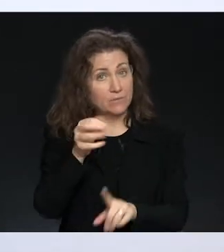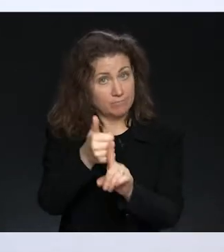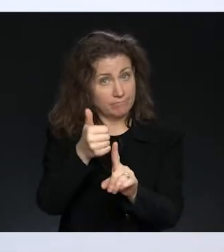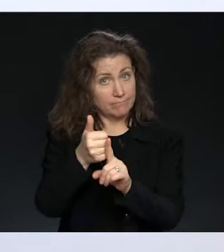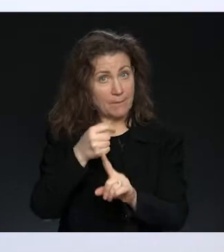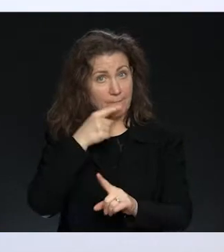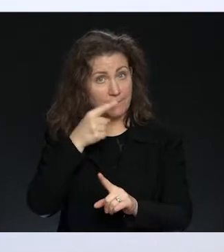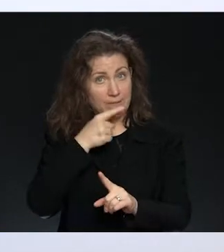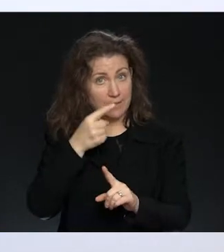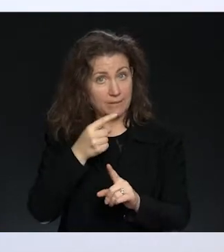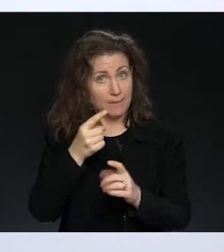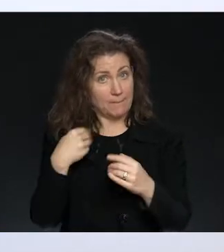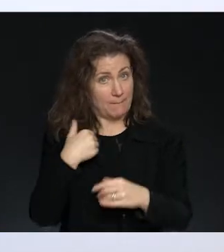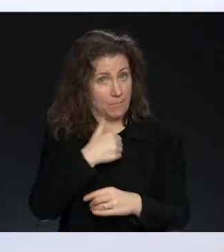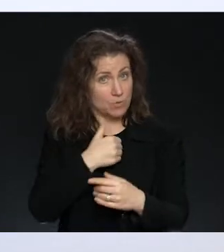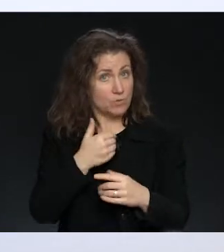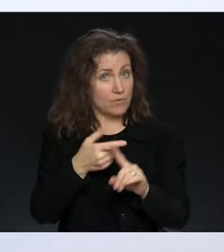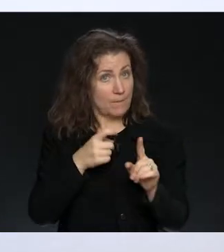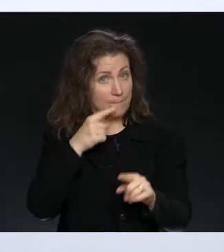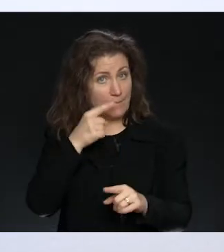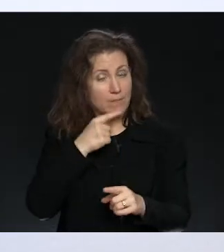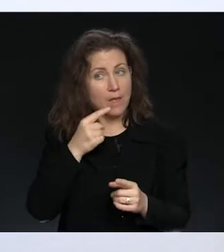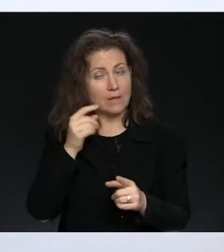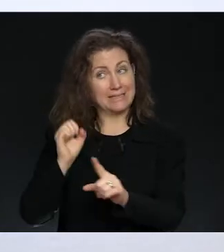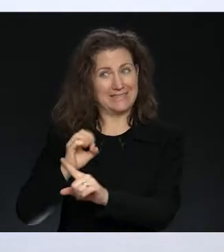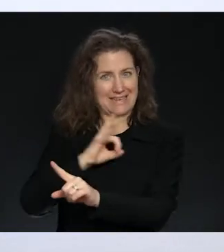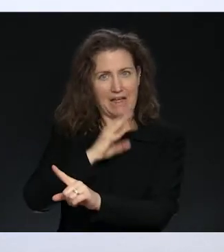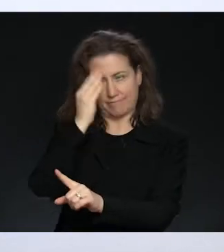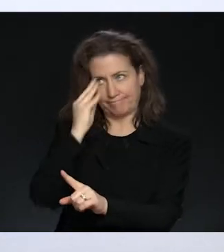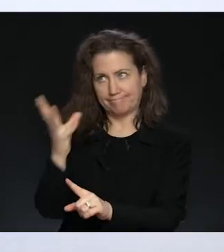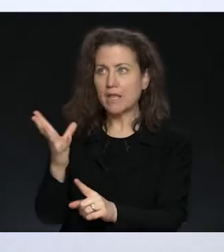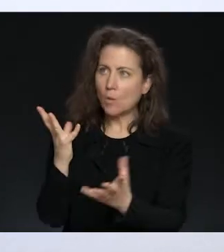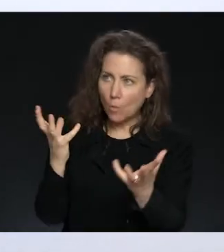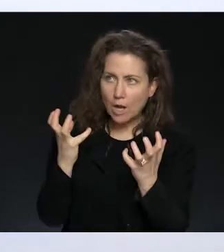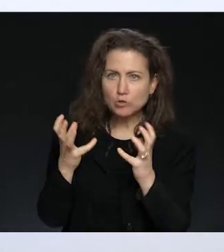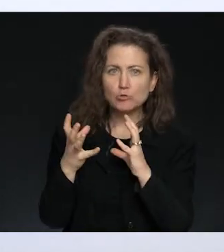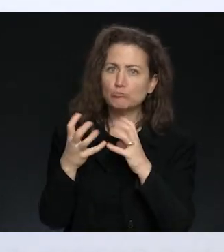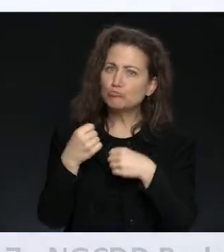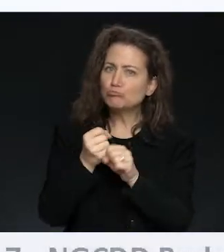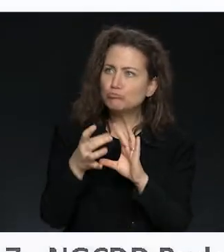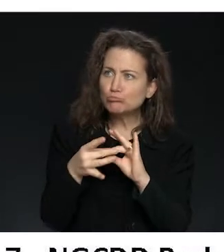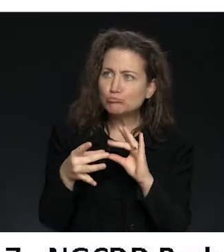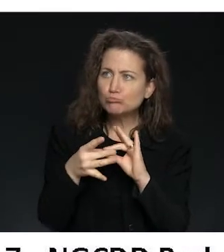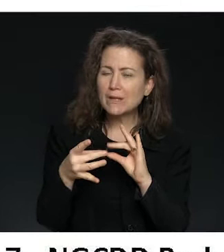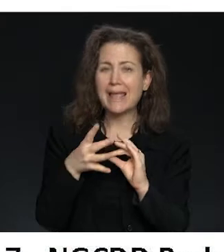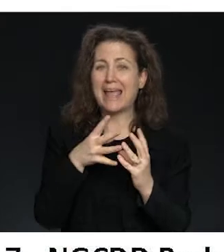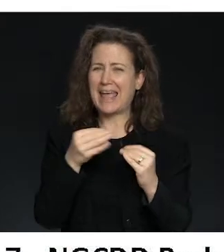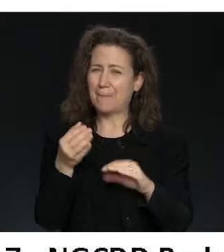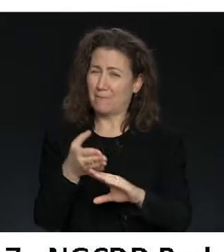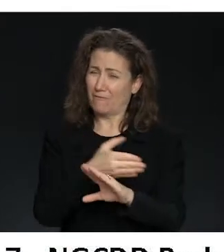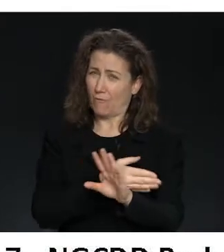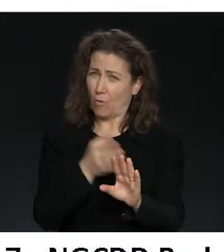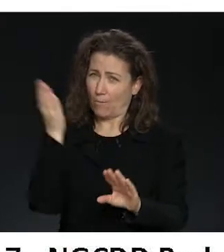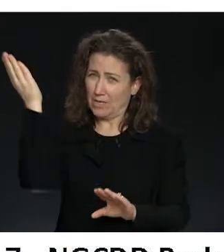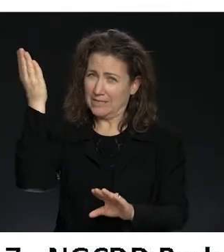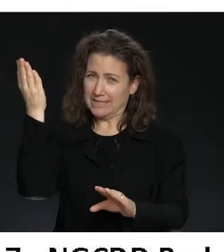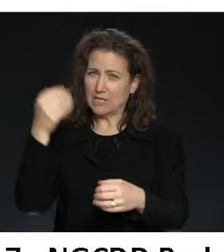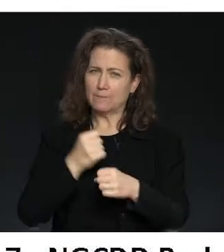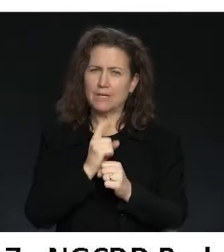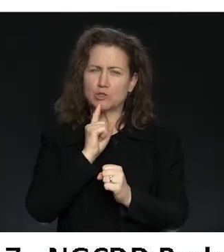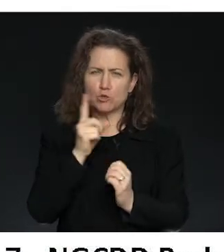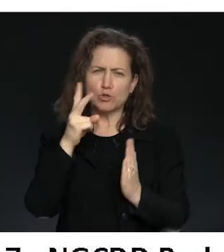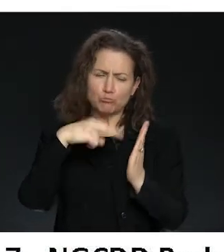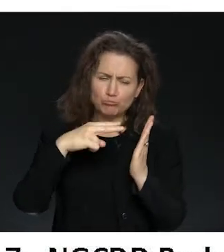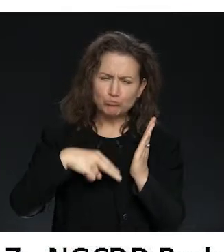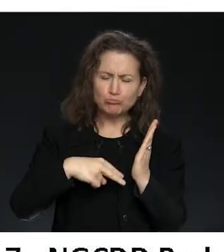you will be providing comment, and make sure you educate yourself prior to this presentation. Item number 7